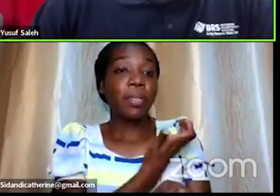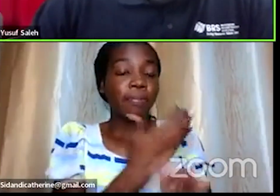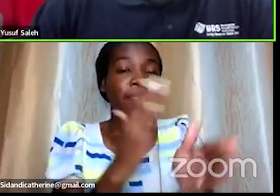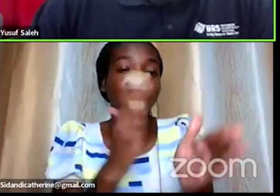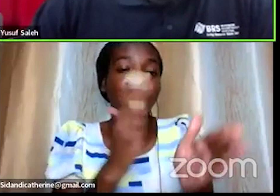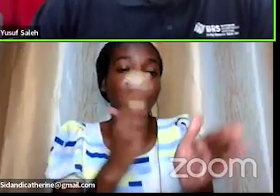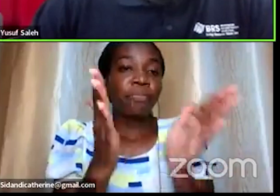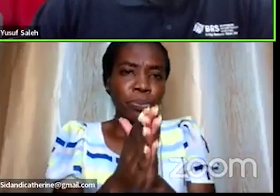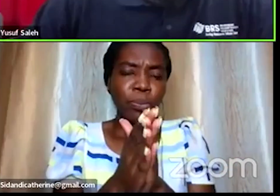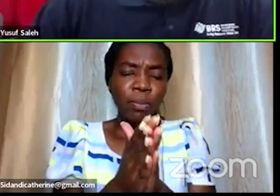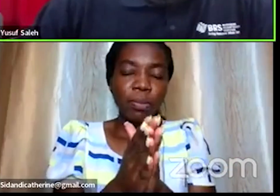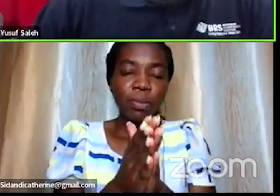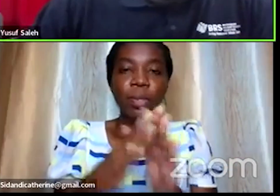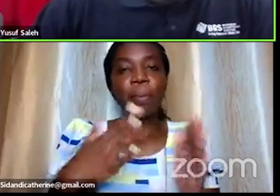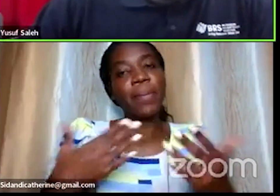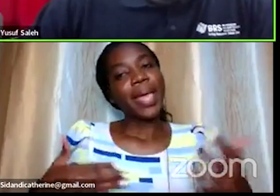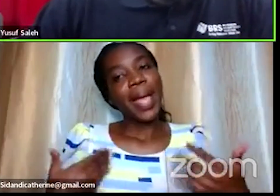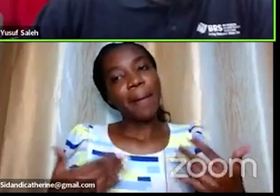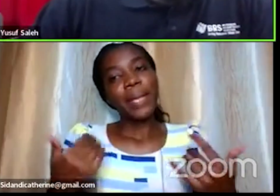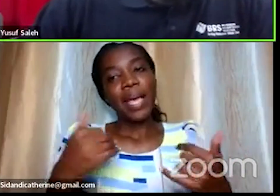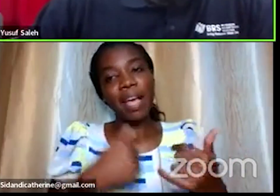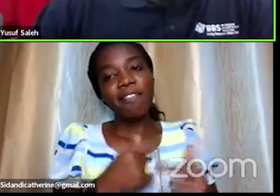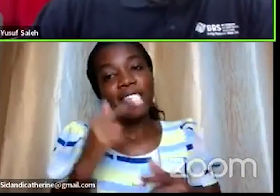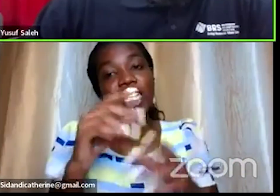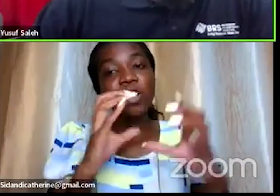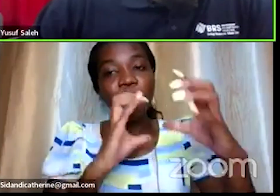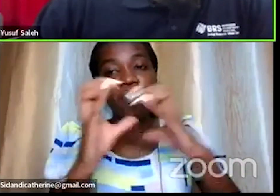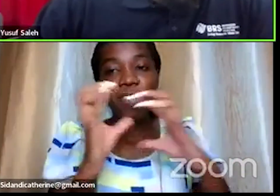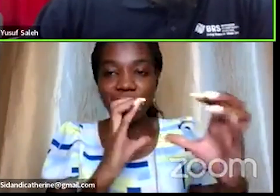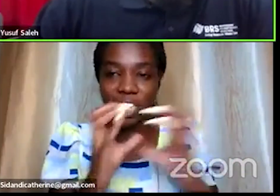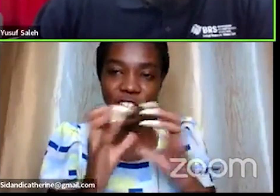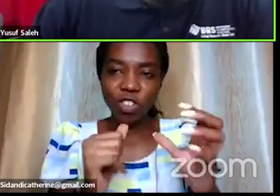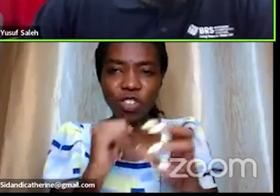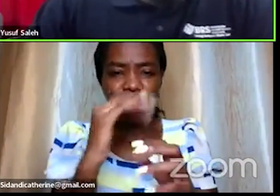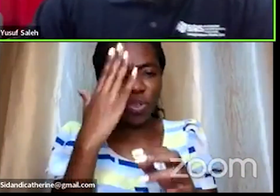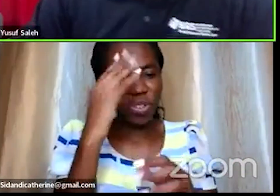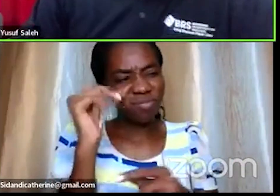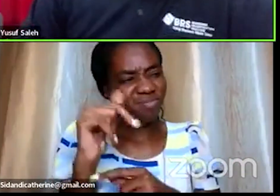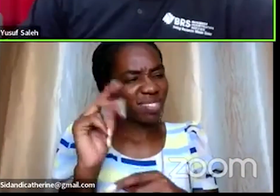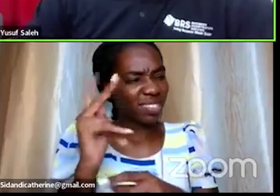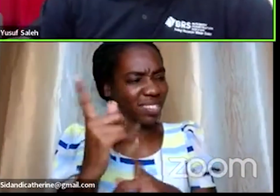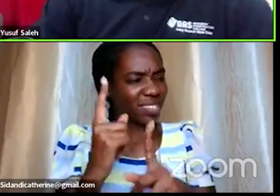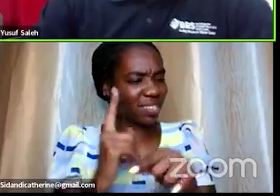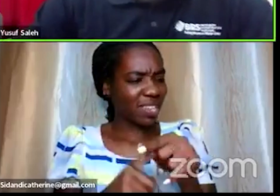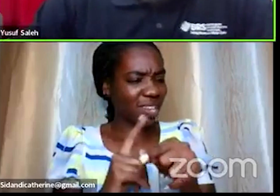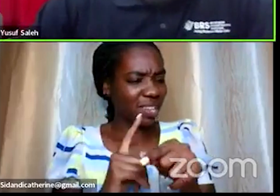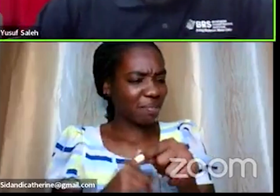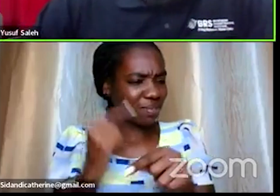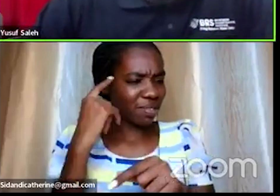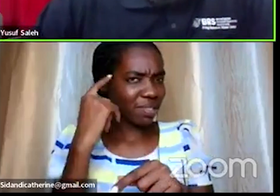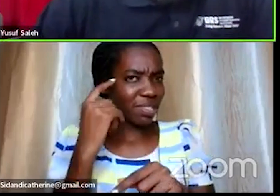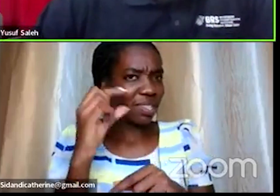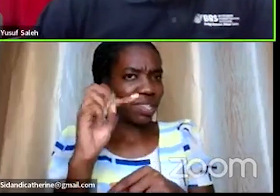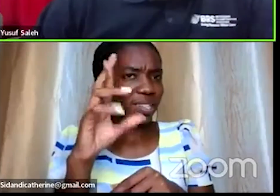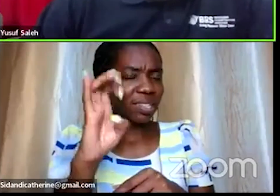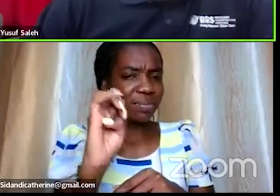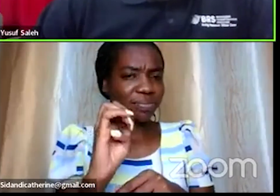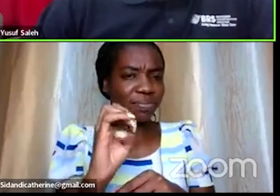Today, it's a privilege to have this conversation. I don't know, this is the second time, I think, Grace, if I'm not